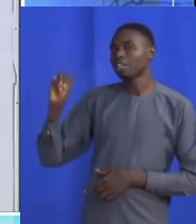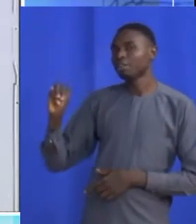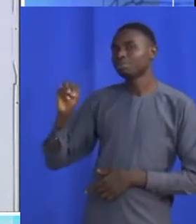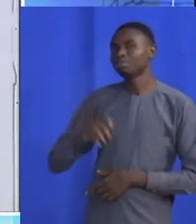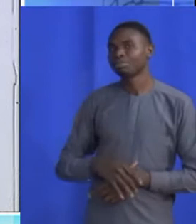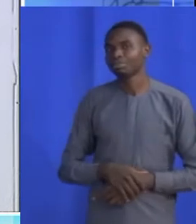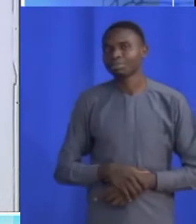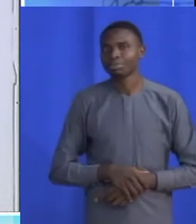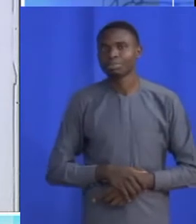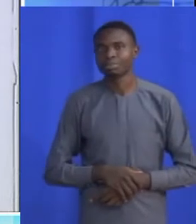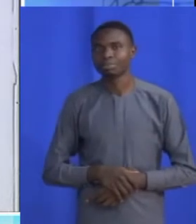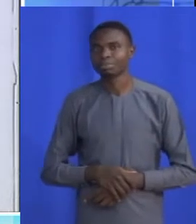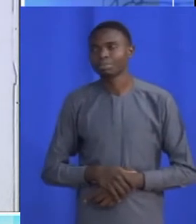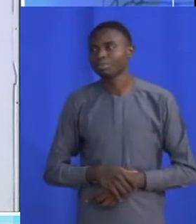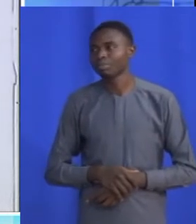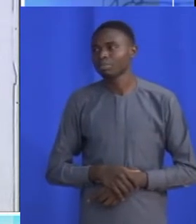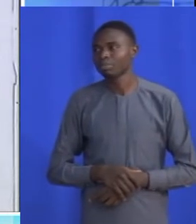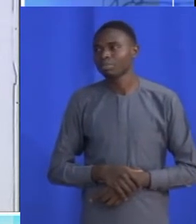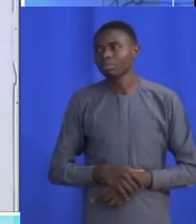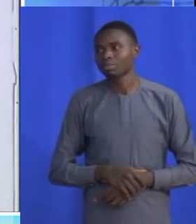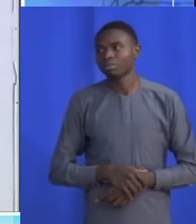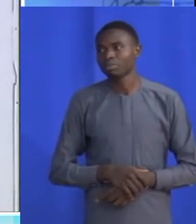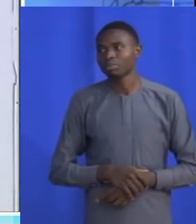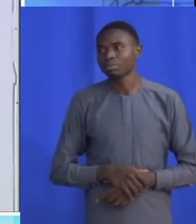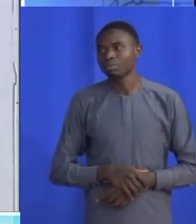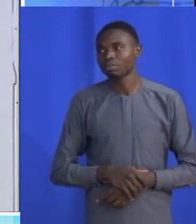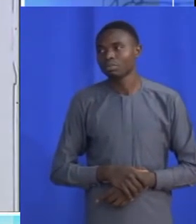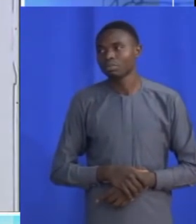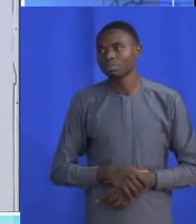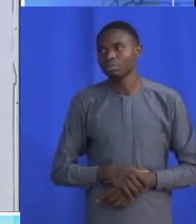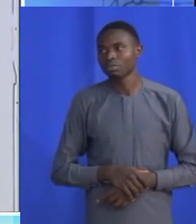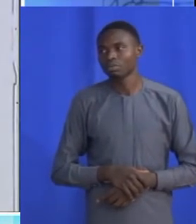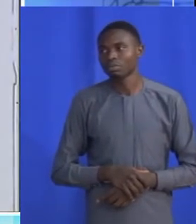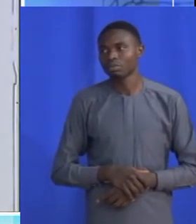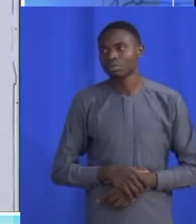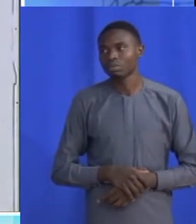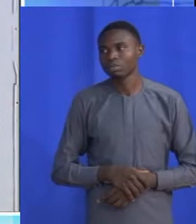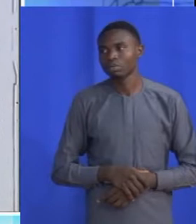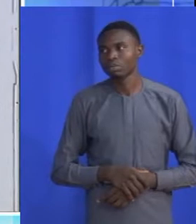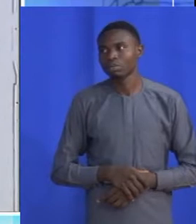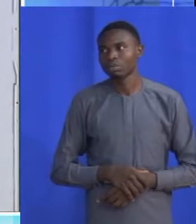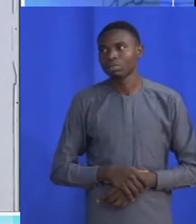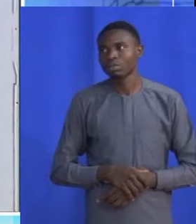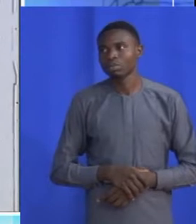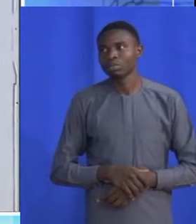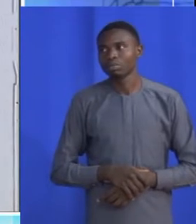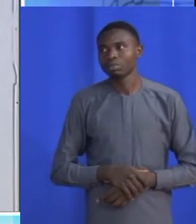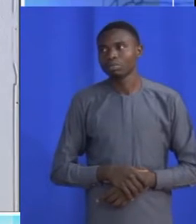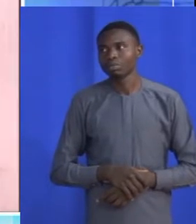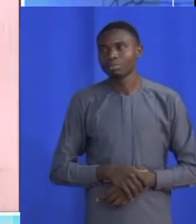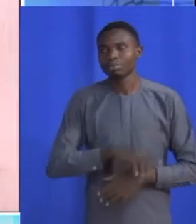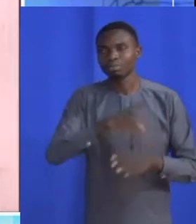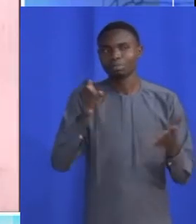Individual must not suffer unjustly. That's the first importance. Rule of law states